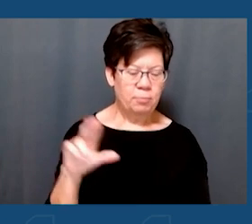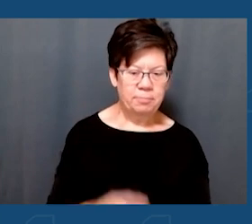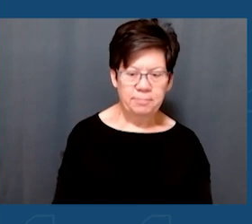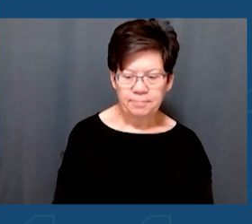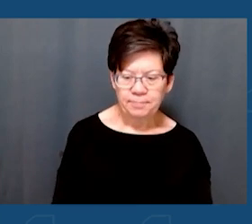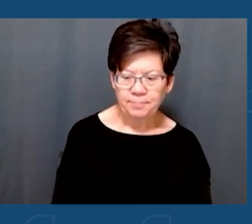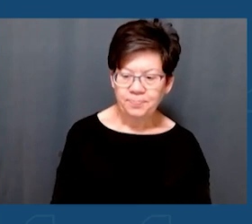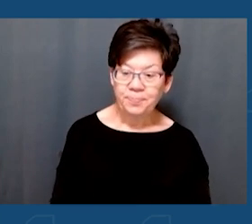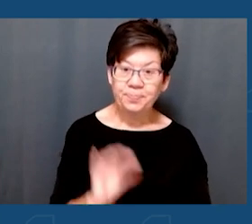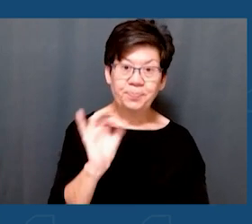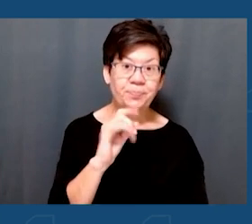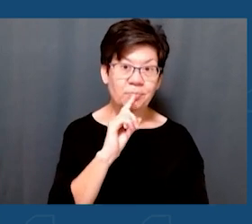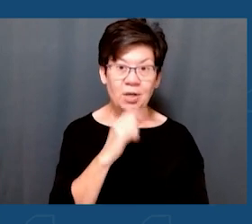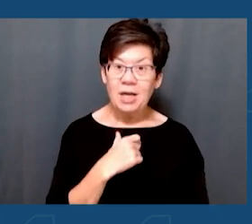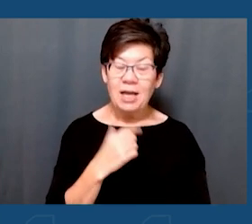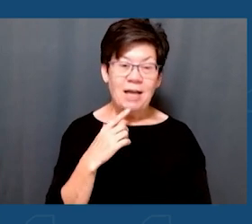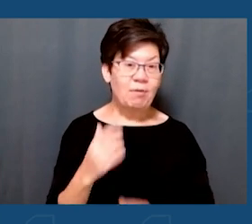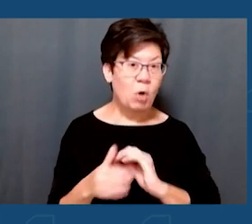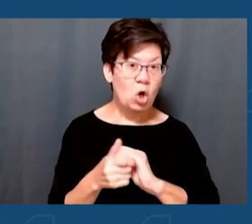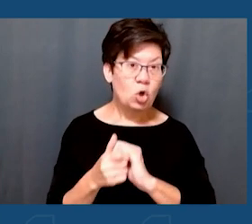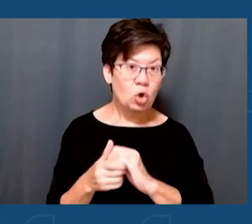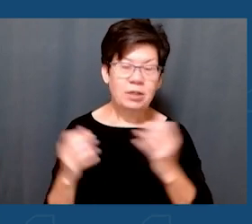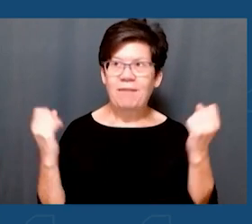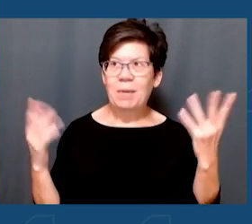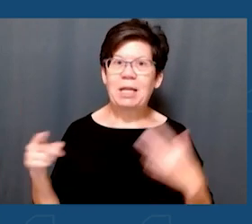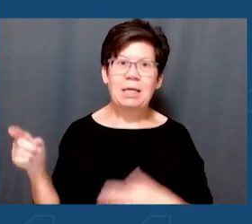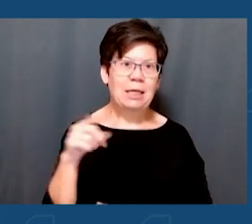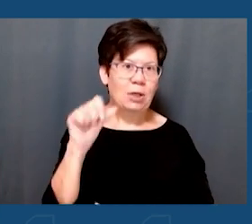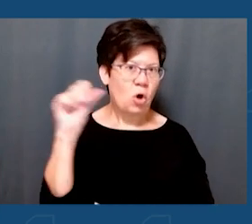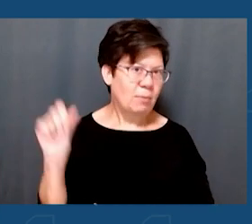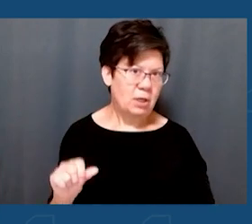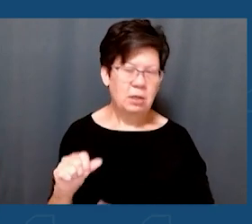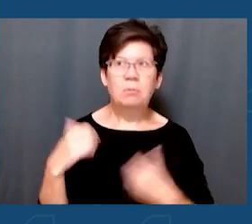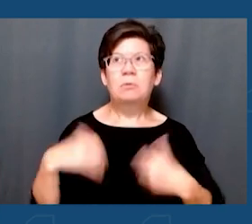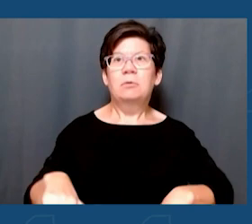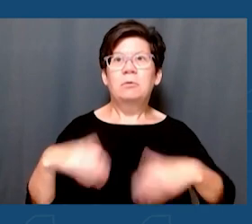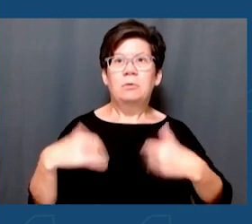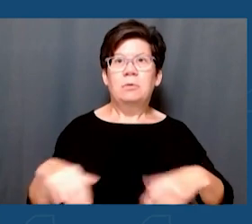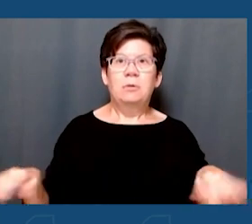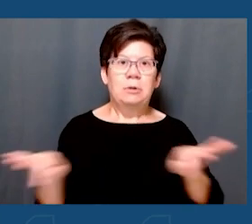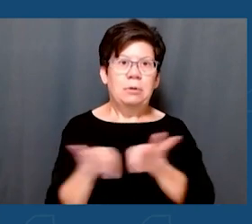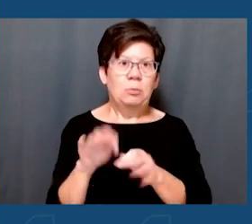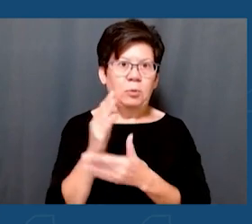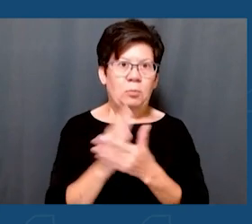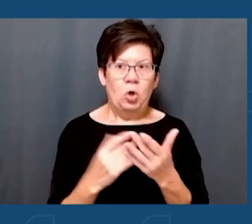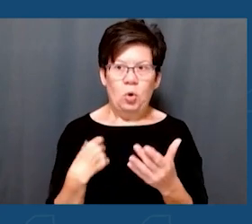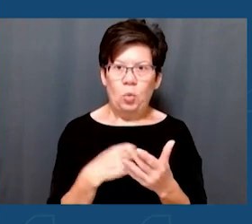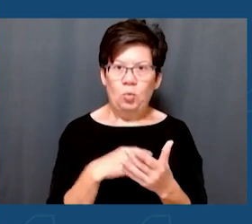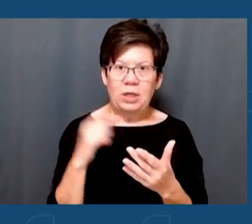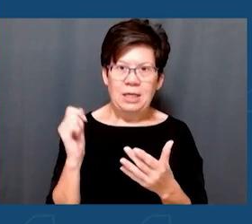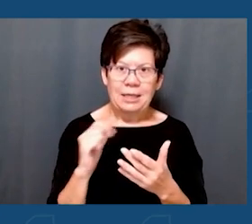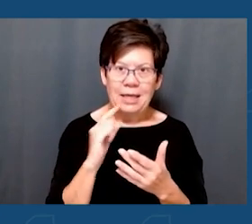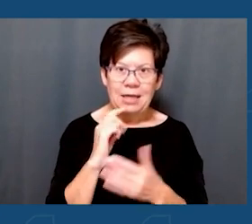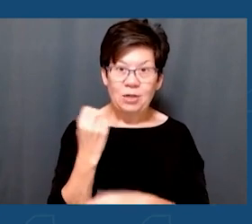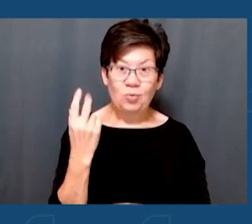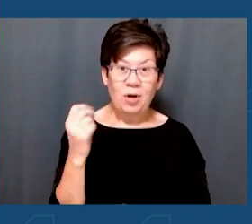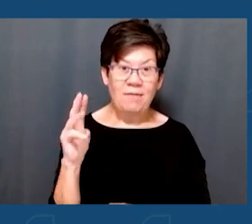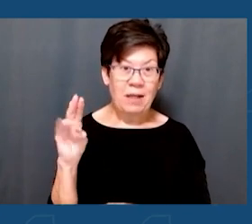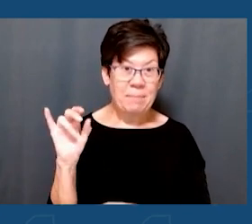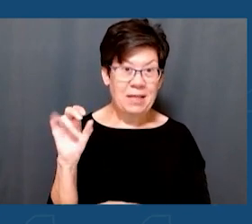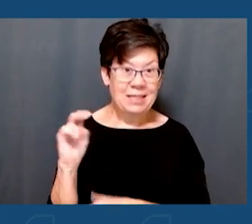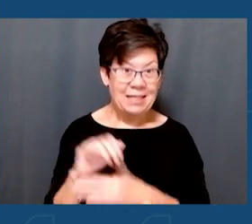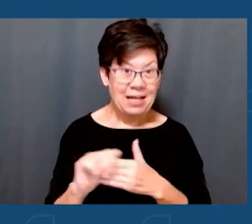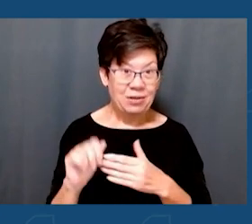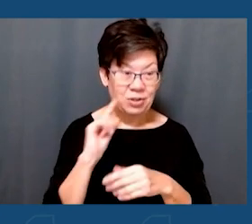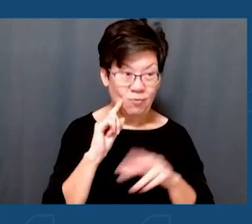I have incredible partners from this community in Albany, and they are an important part of why we pieced together over $12 million for this $30